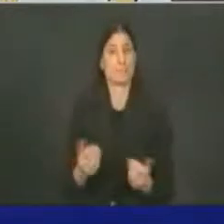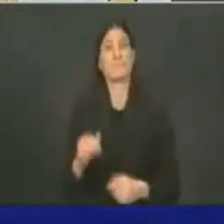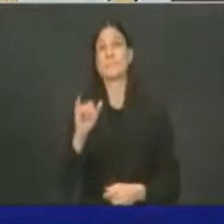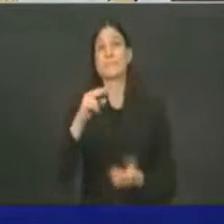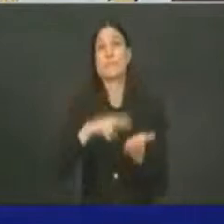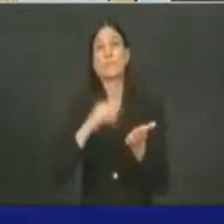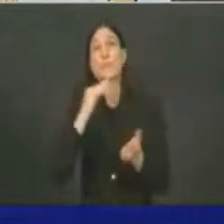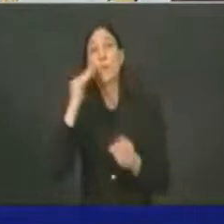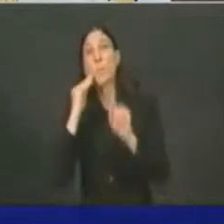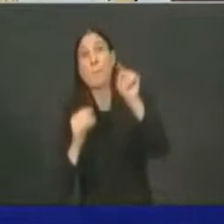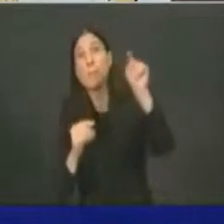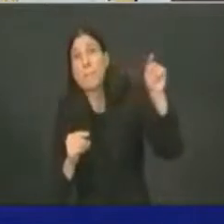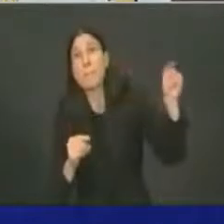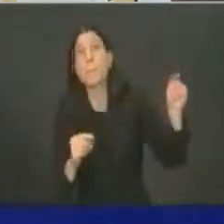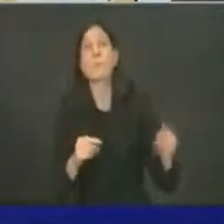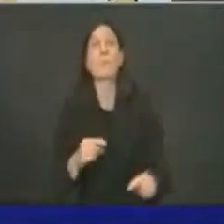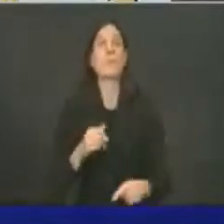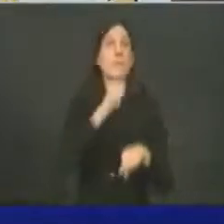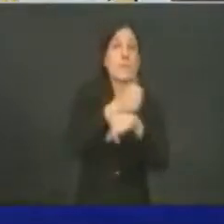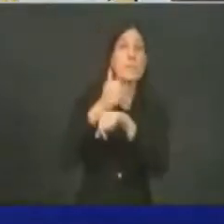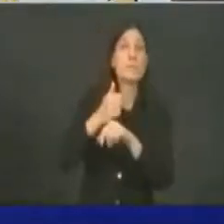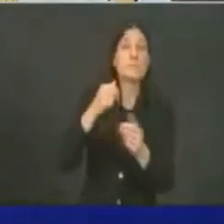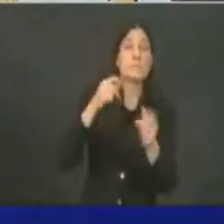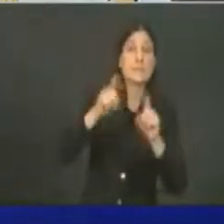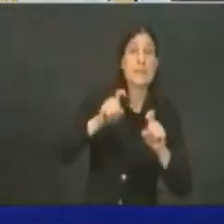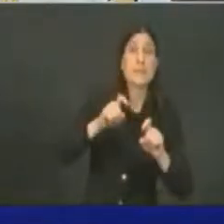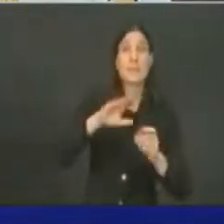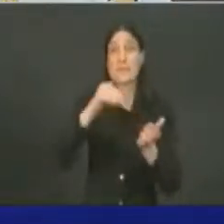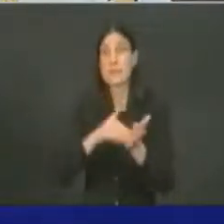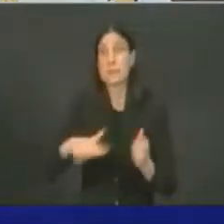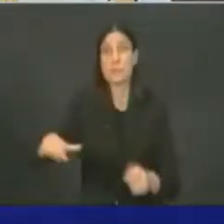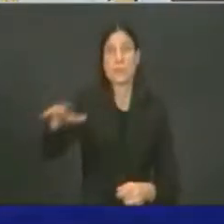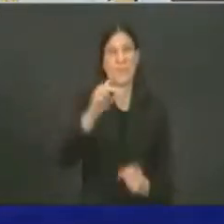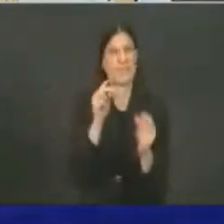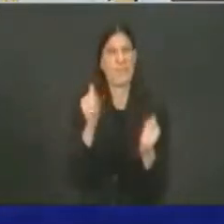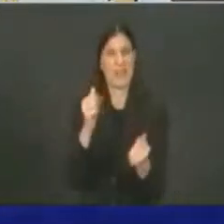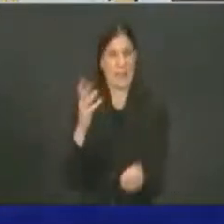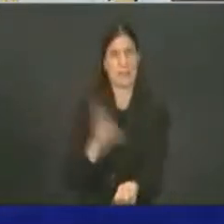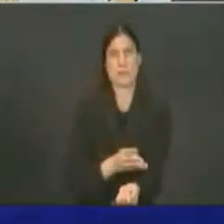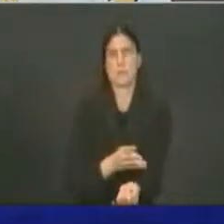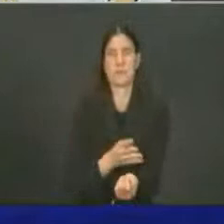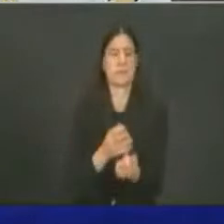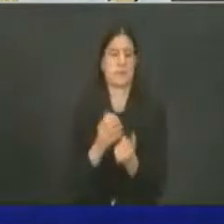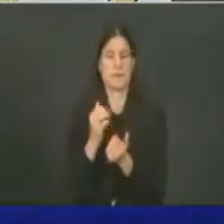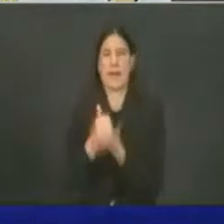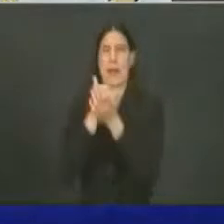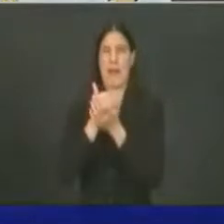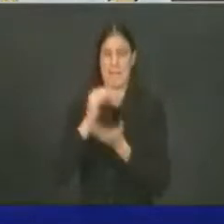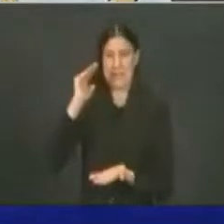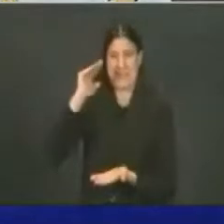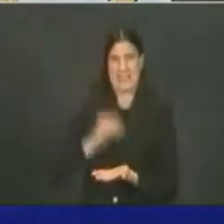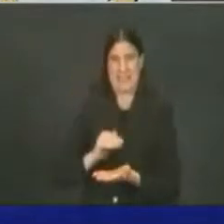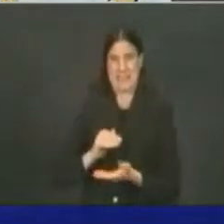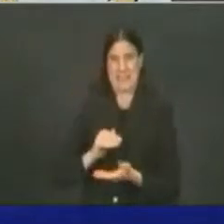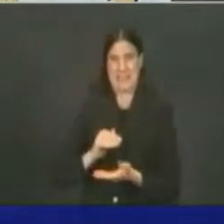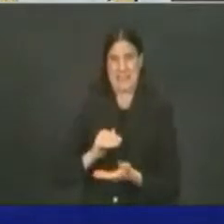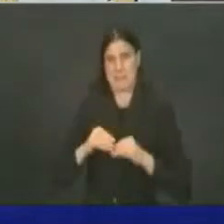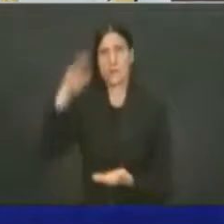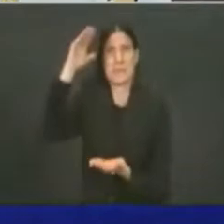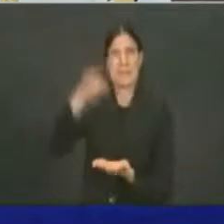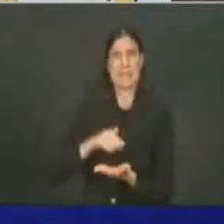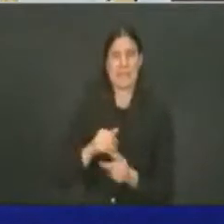providers who are ready to work with you to get connected to treatment. please look into that. It is